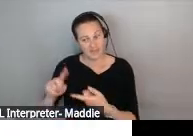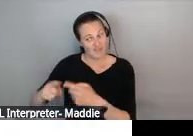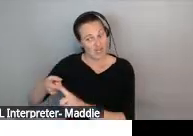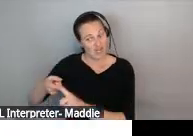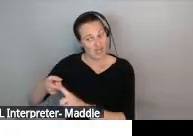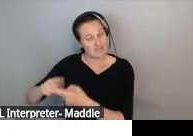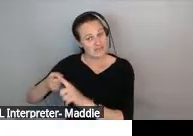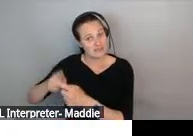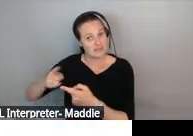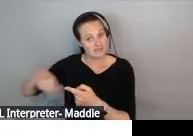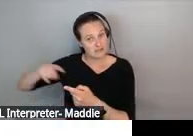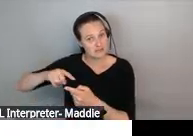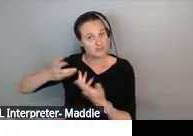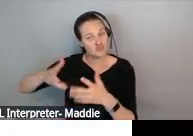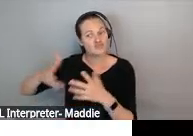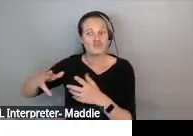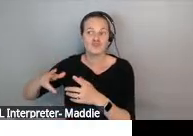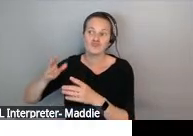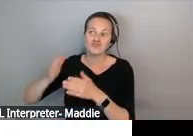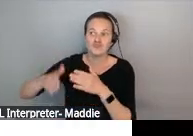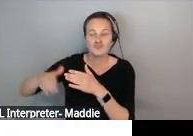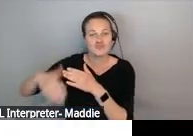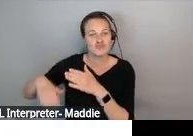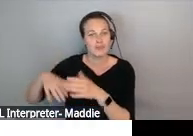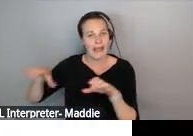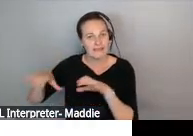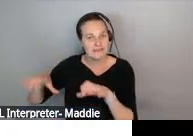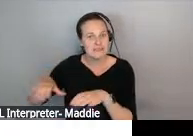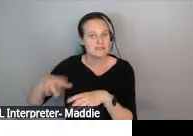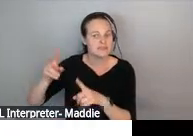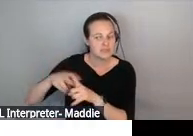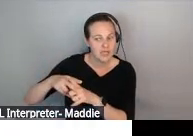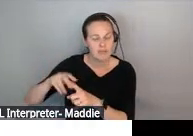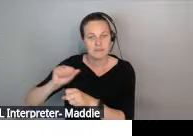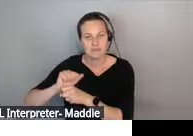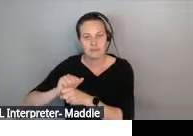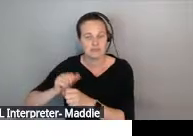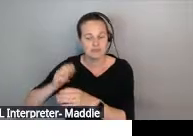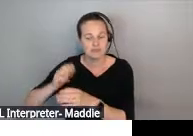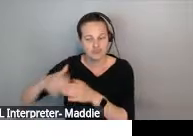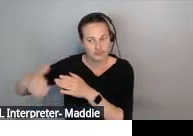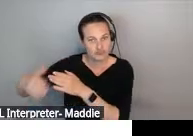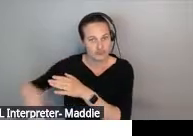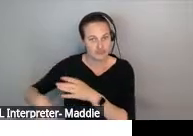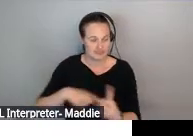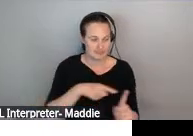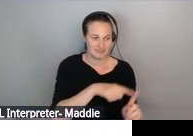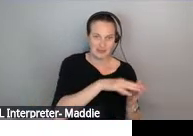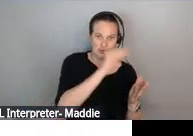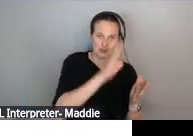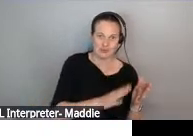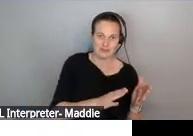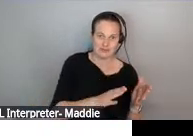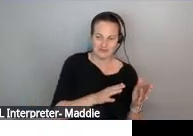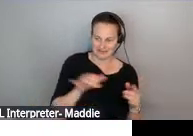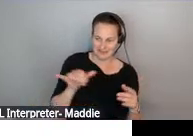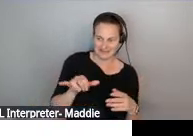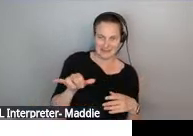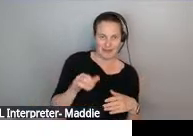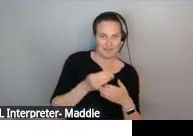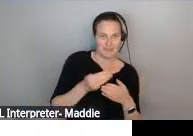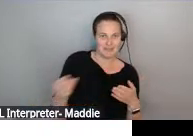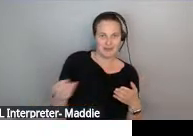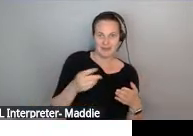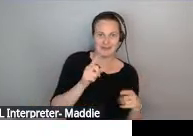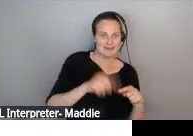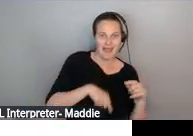friends are completing activities, the issue comes whenever my student is not able to access the same materials. I recently was working